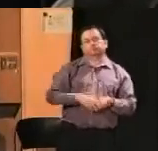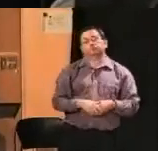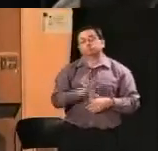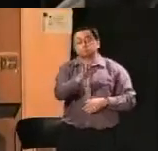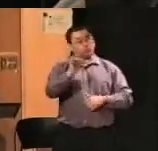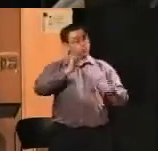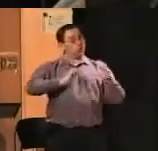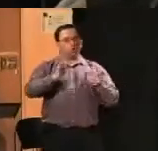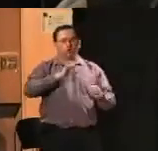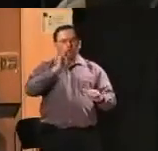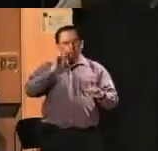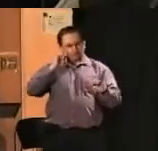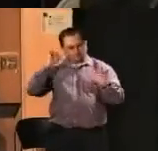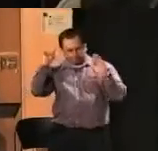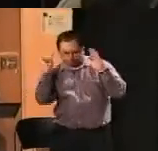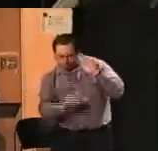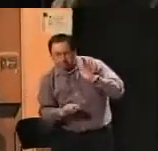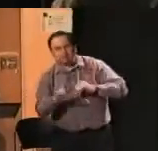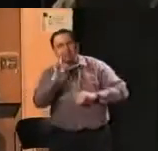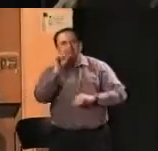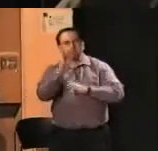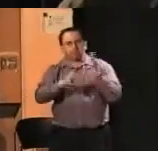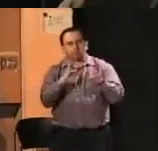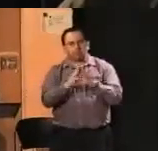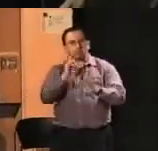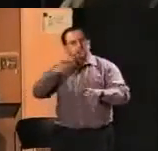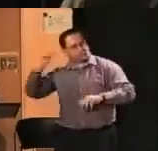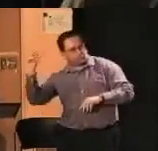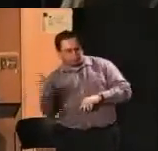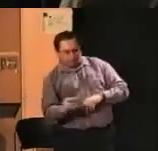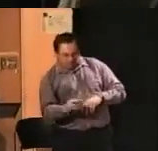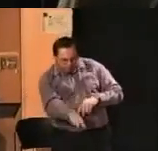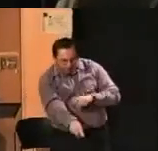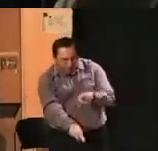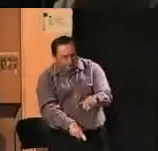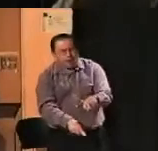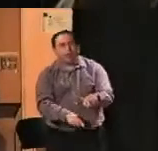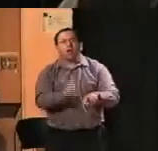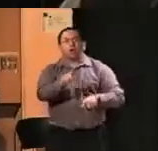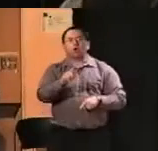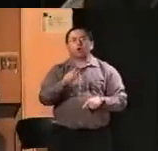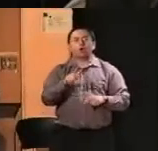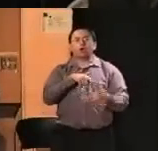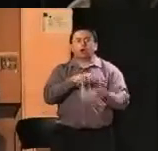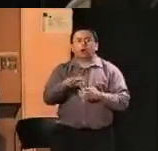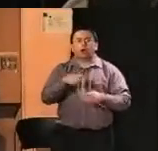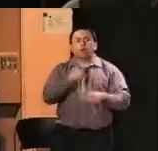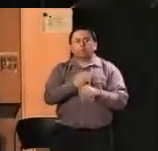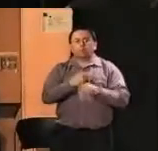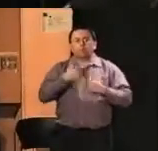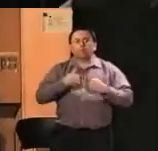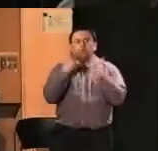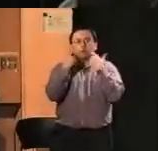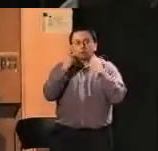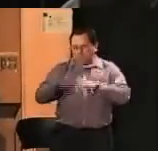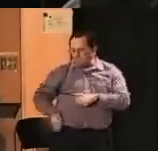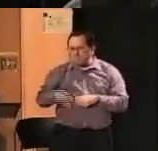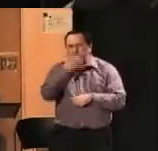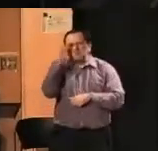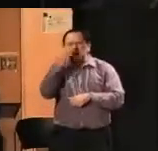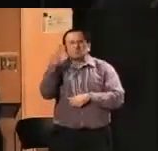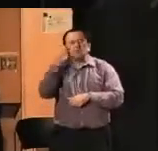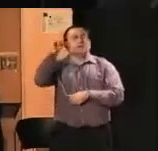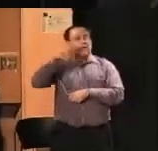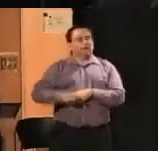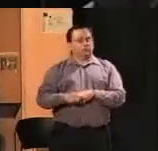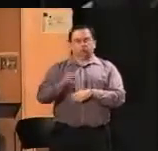gives insight into the deaf world from the deaf world's perspective. Her humor often requires Kleenex to dab the tearing eyes because of all the laughter. That